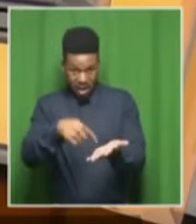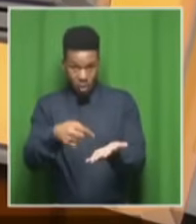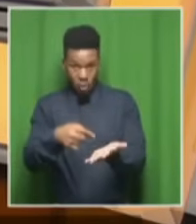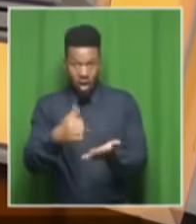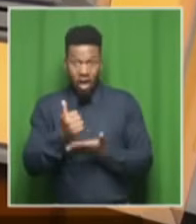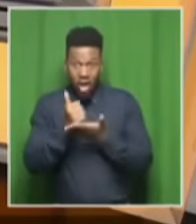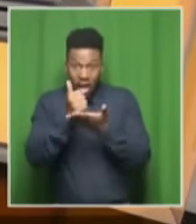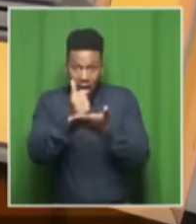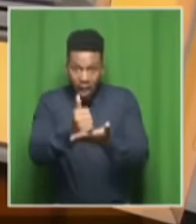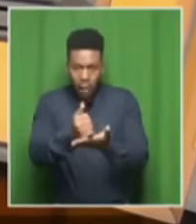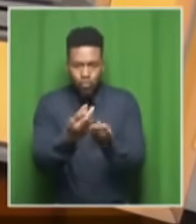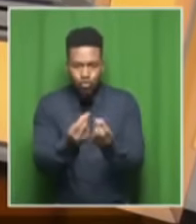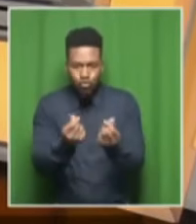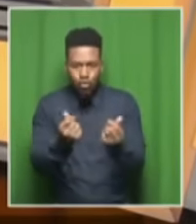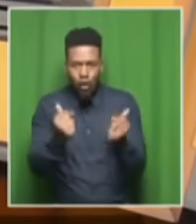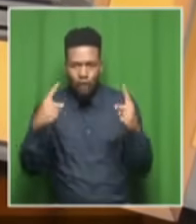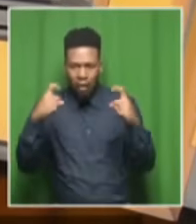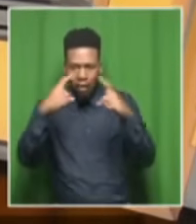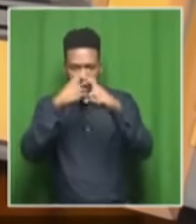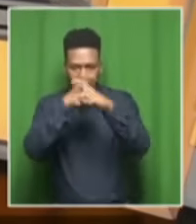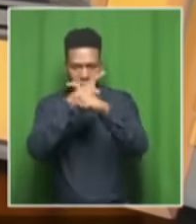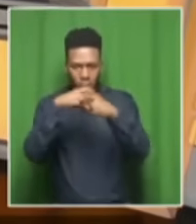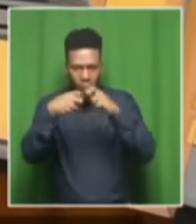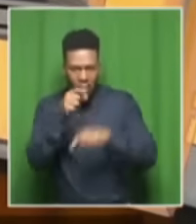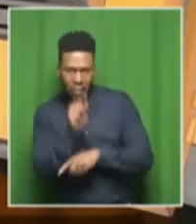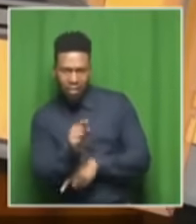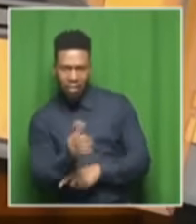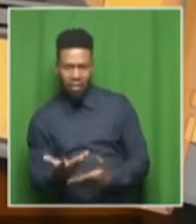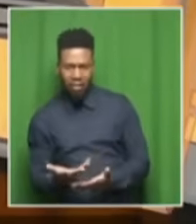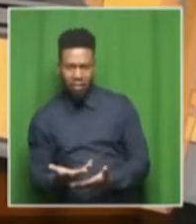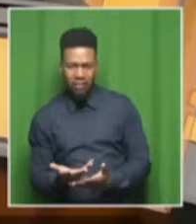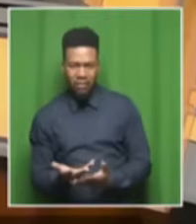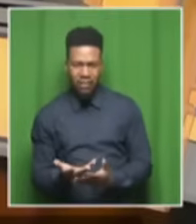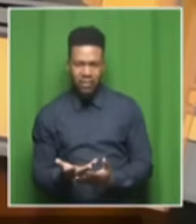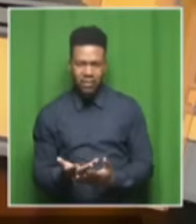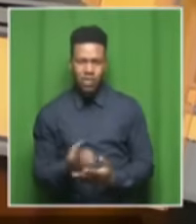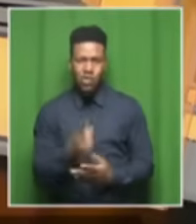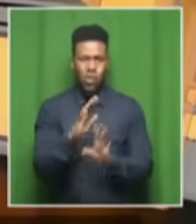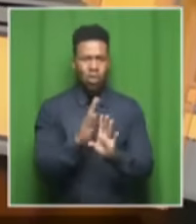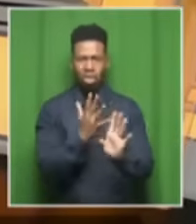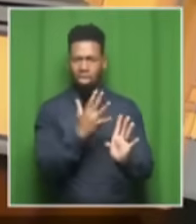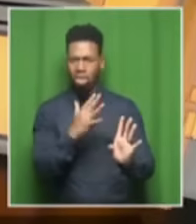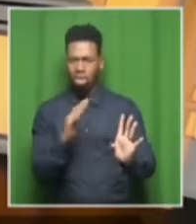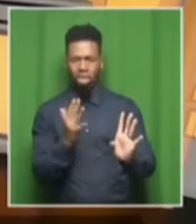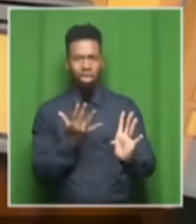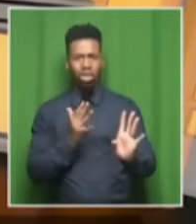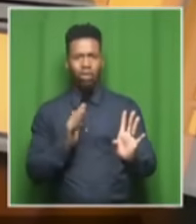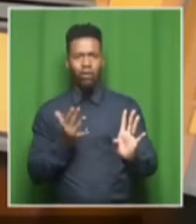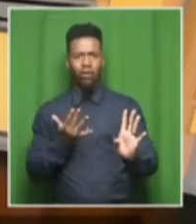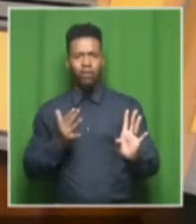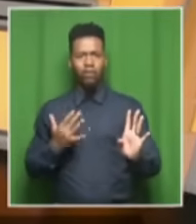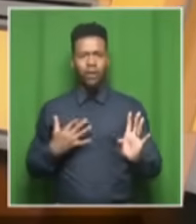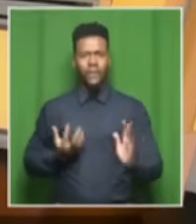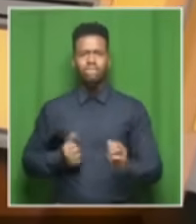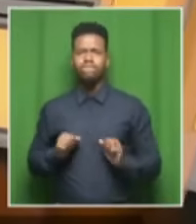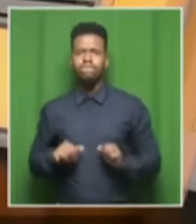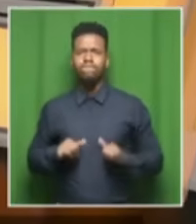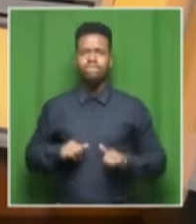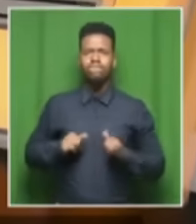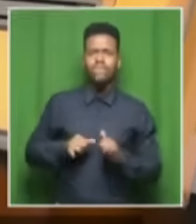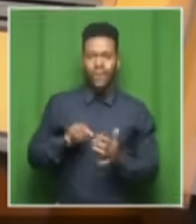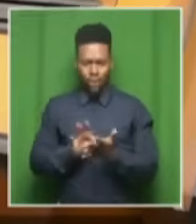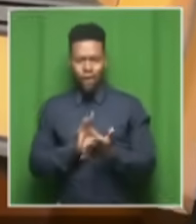anybody speaking directly to you to encourage you to stand in a long queue to say, oh man, you deserve my vote because